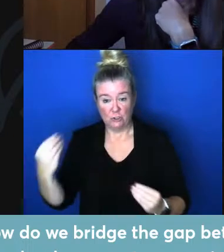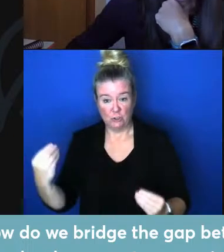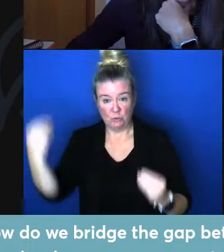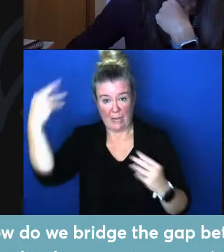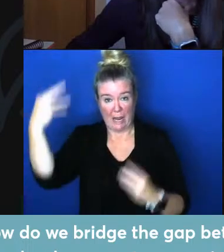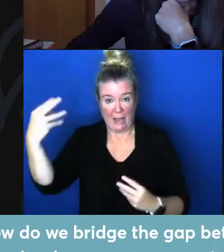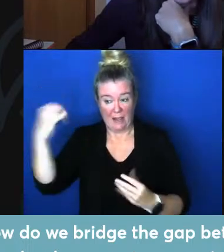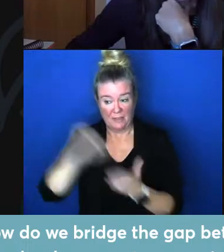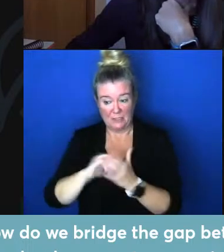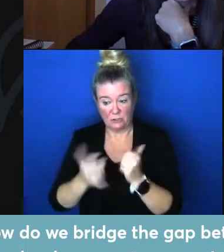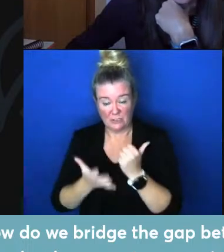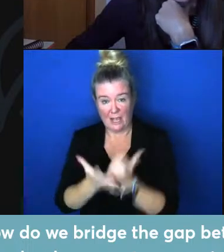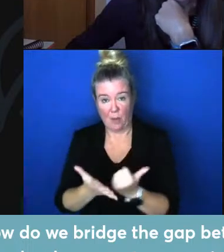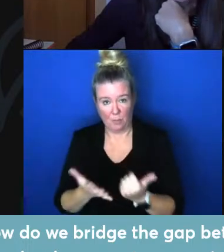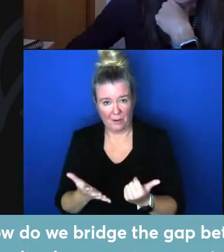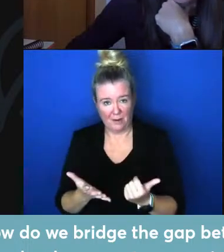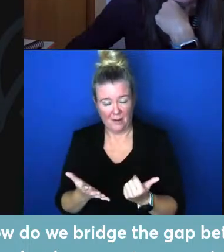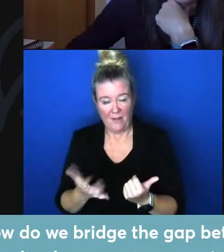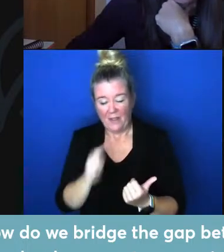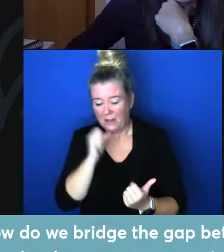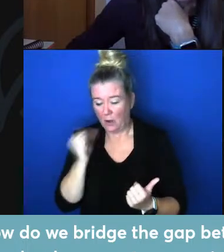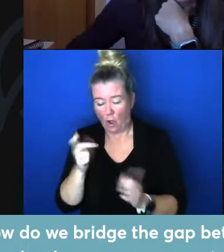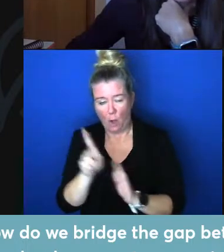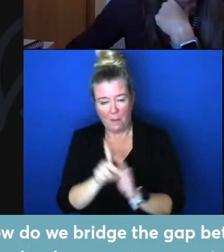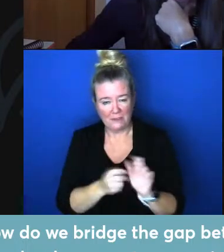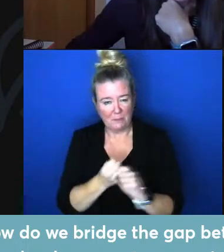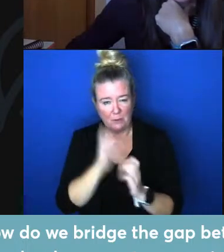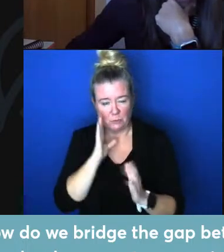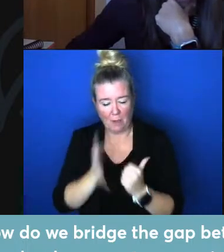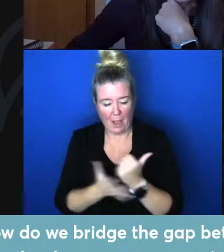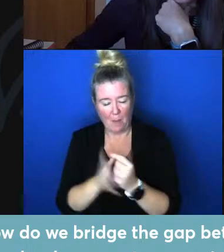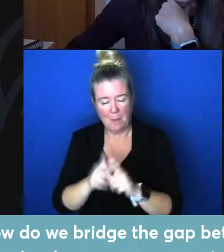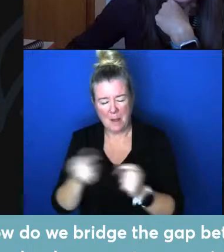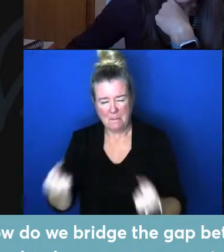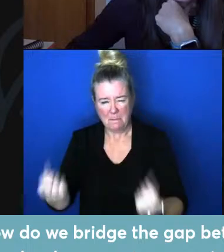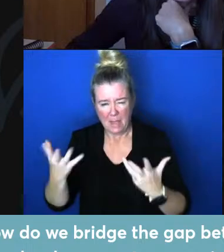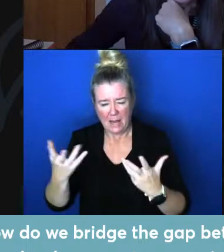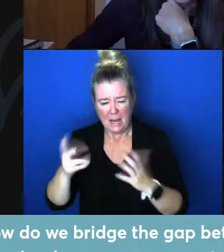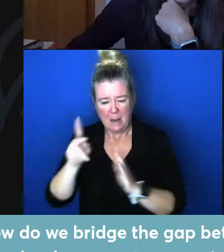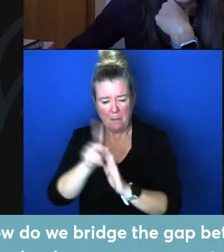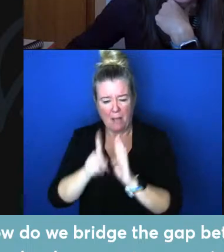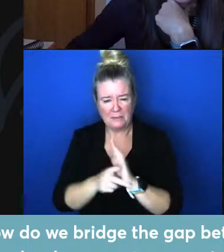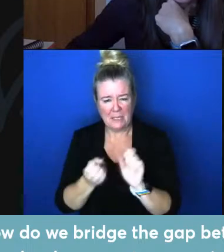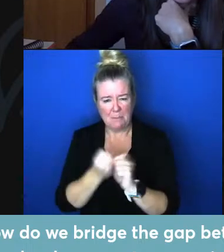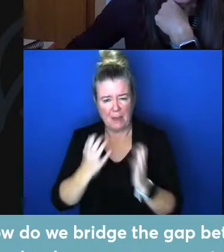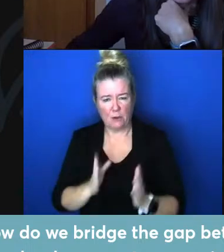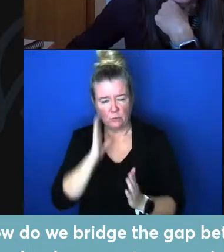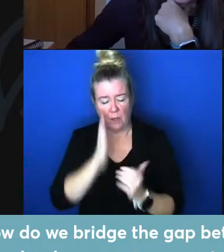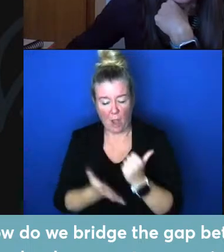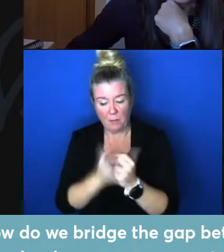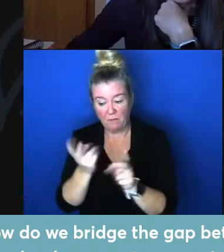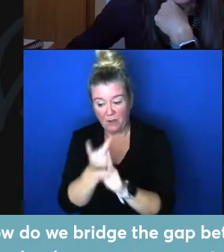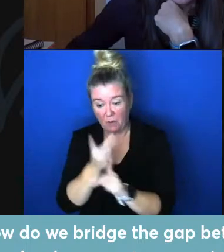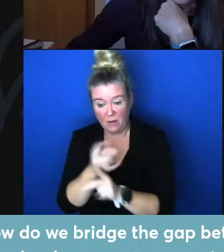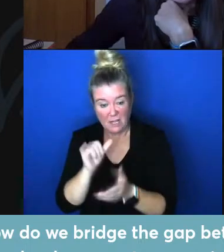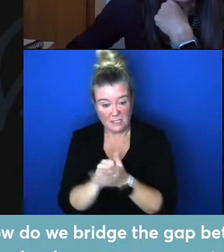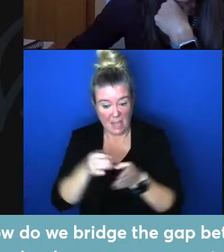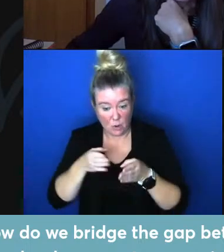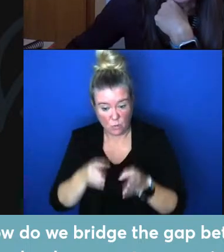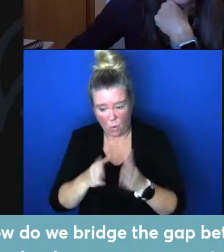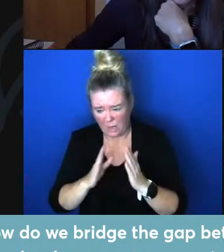because that's how she's trained her office. Not all policymakers are like that, but many policymakers will help you figure out, is that road a